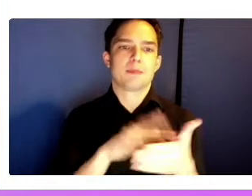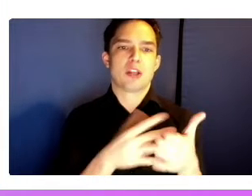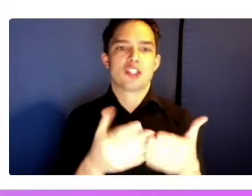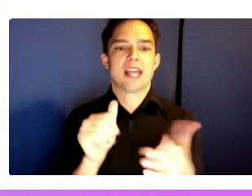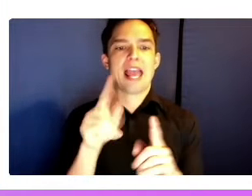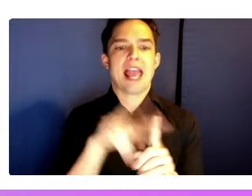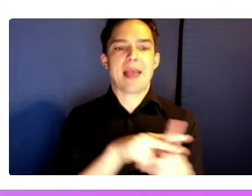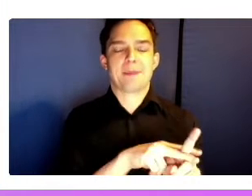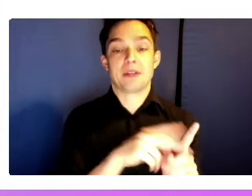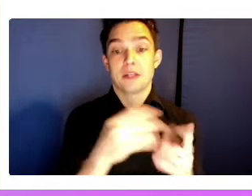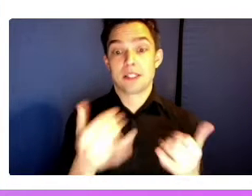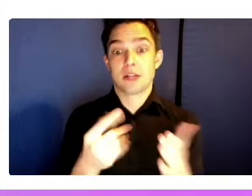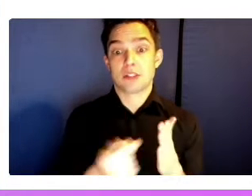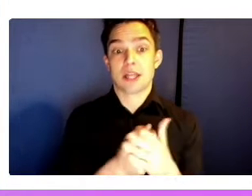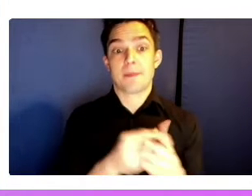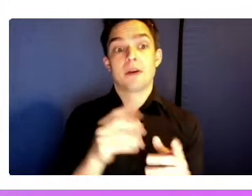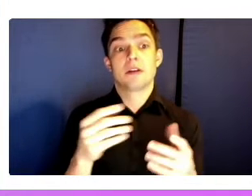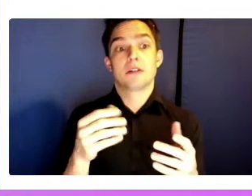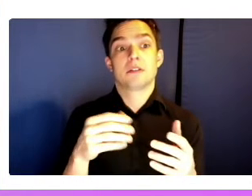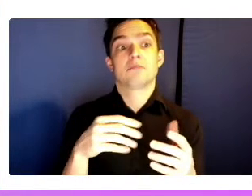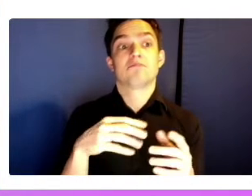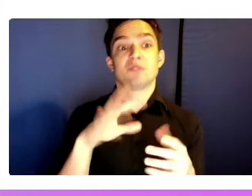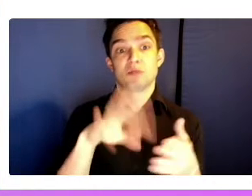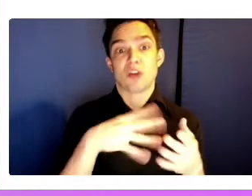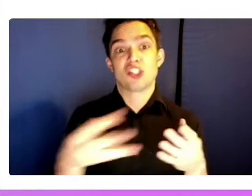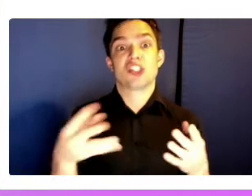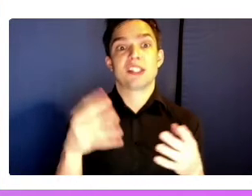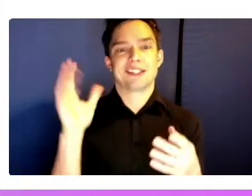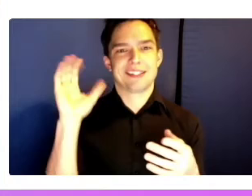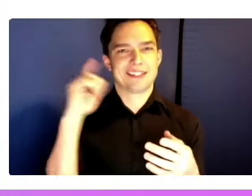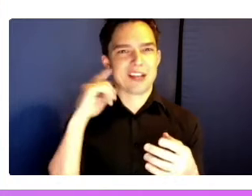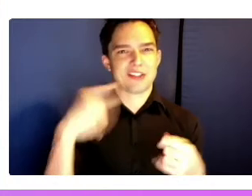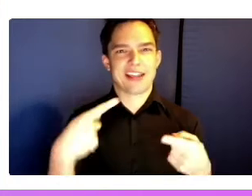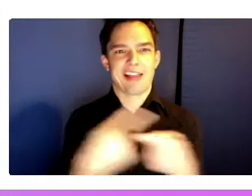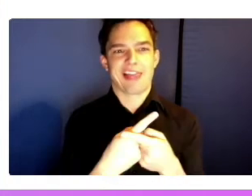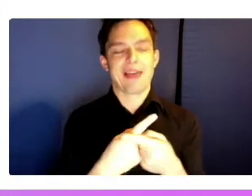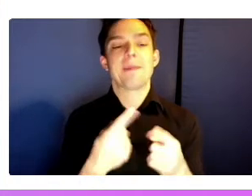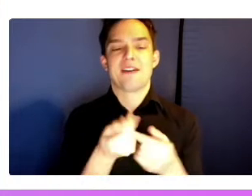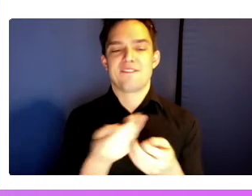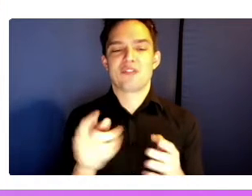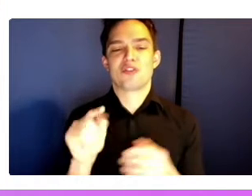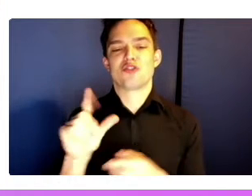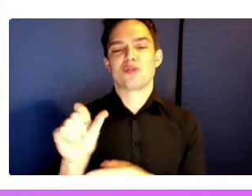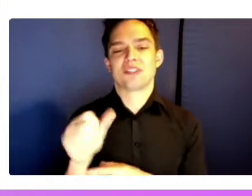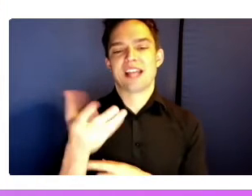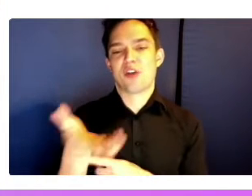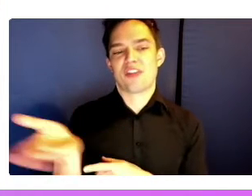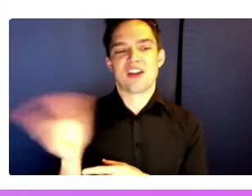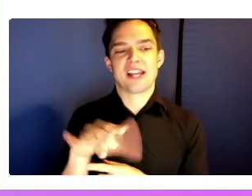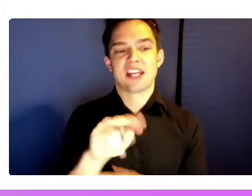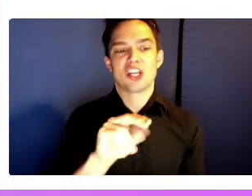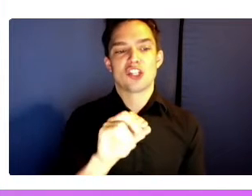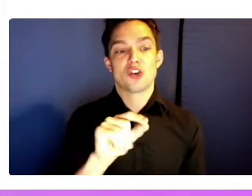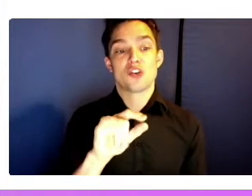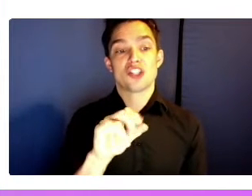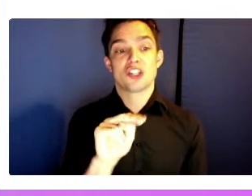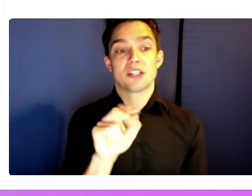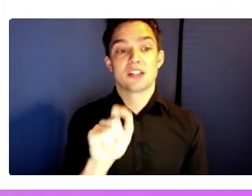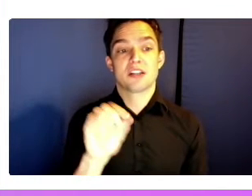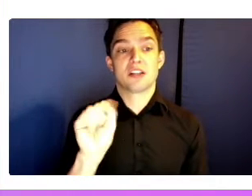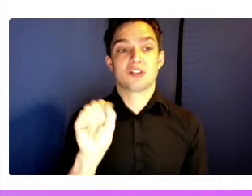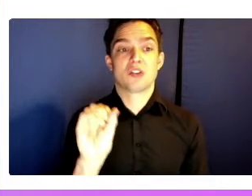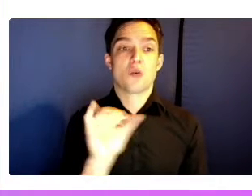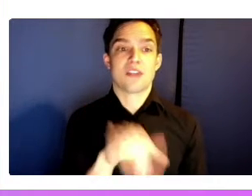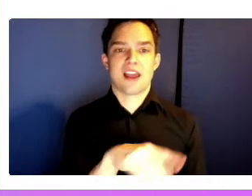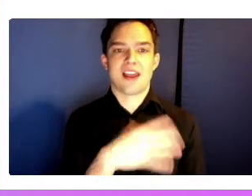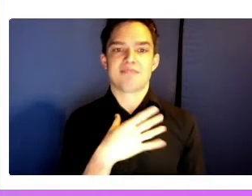know modern spreadsheeting sounds like an oxymoron, but there's a few tools out there. Like Notion is one I use and really